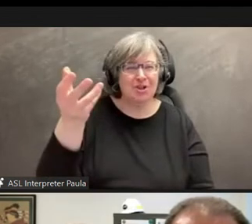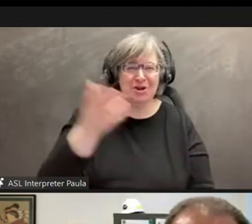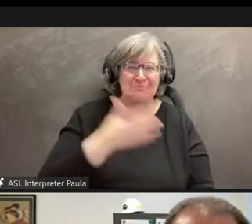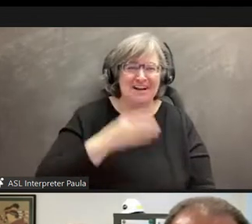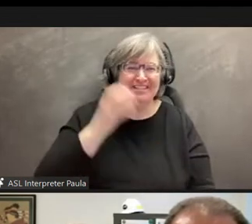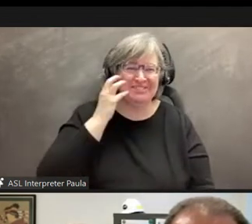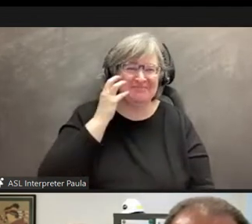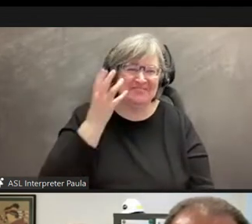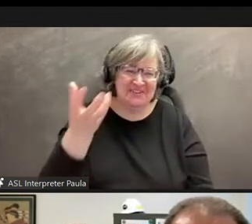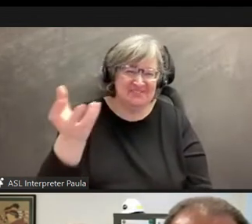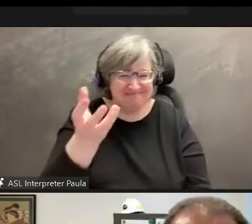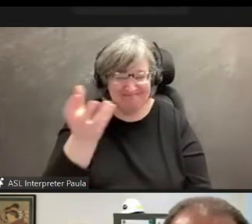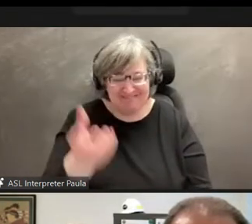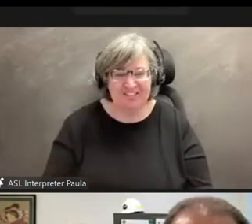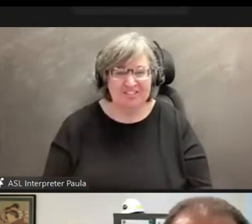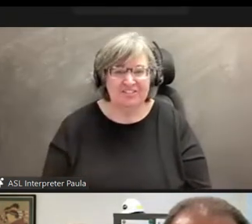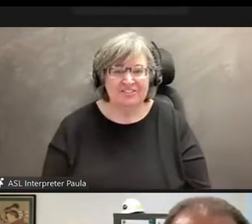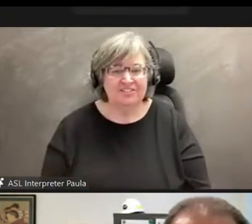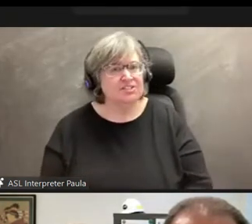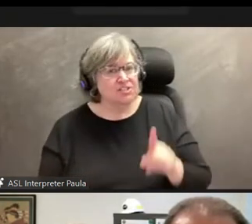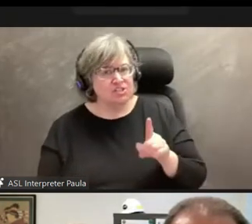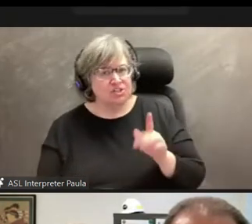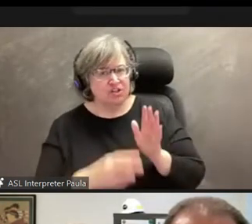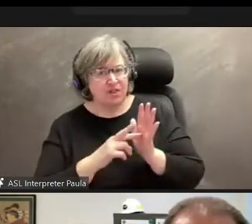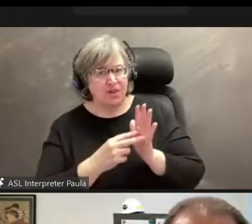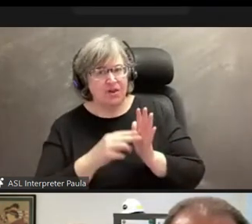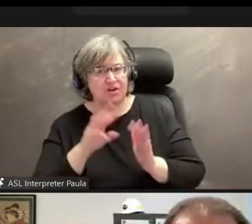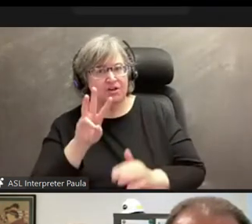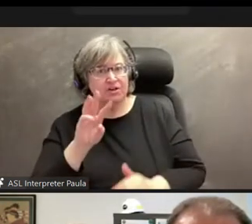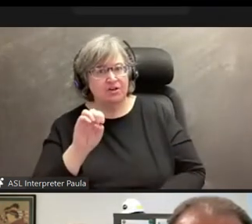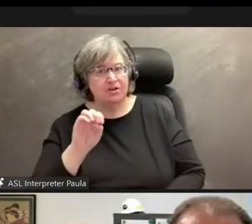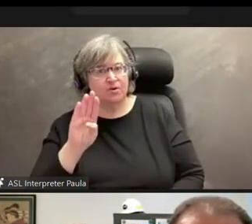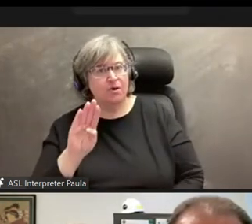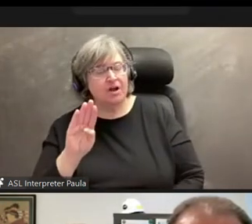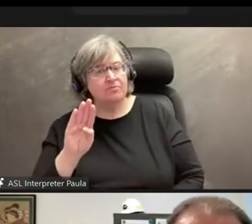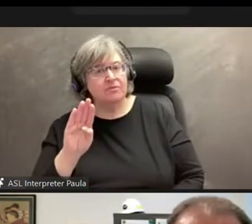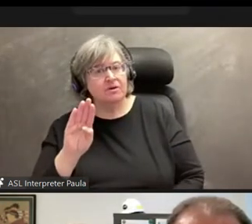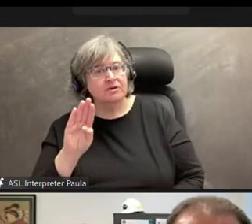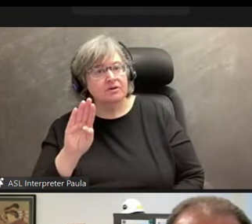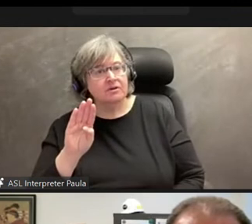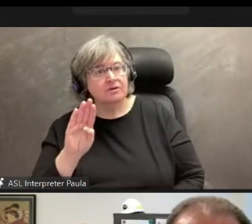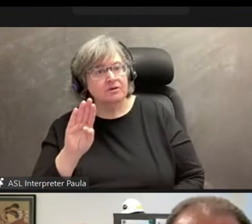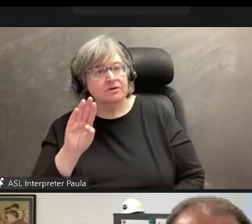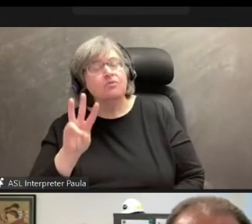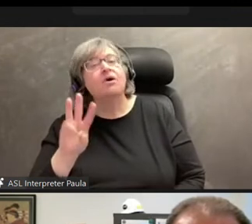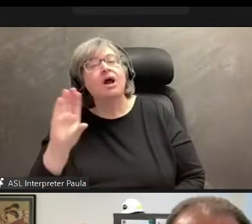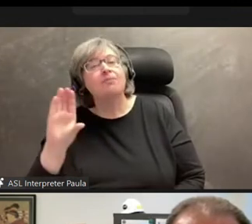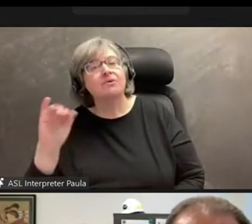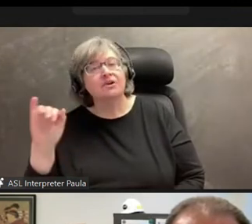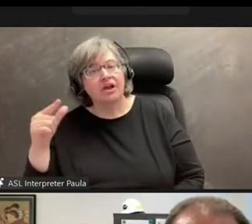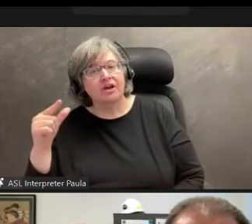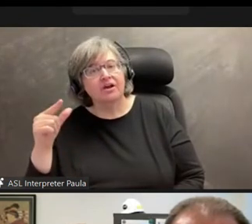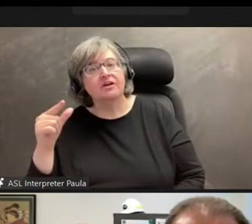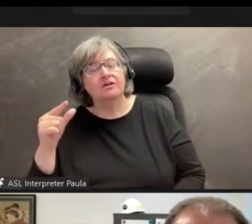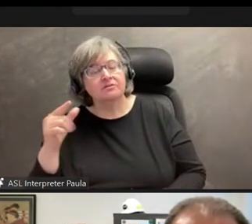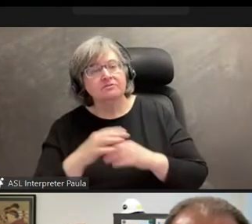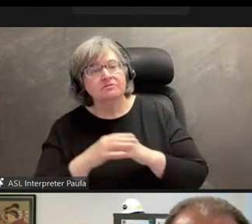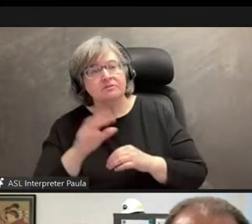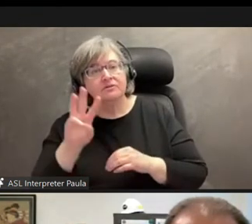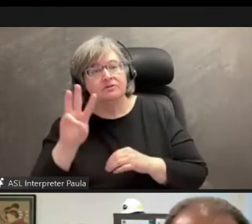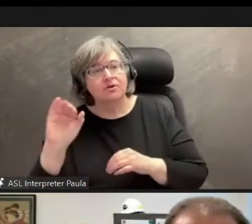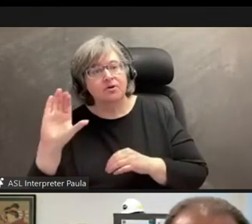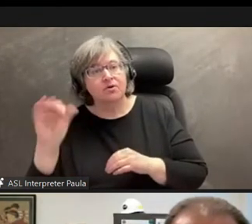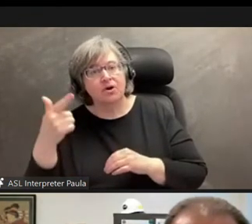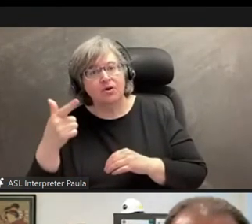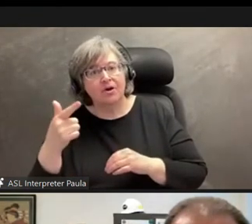up. Does that mean web access guidelines? Content access guidelines, excuse me? I